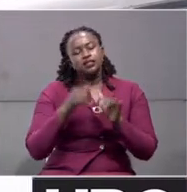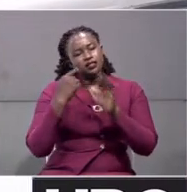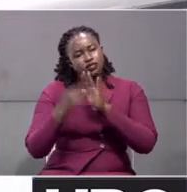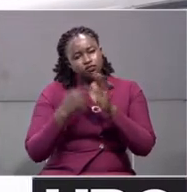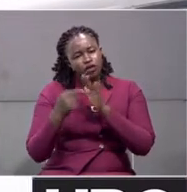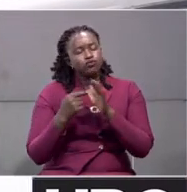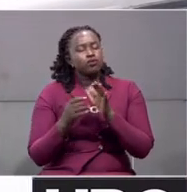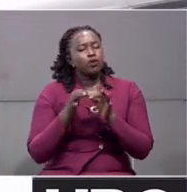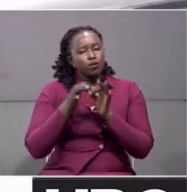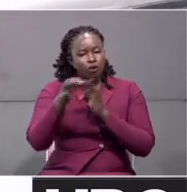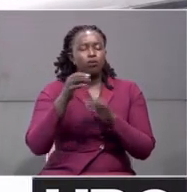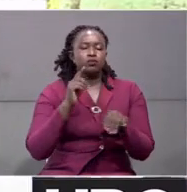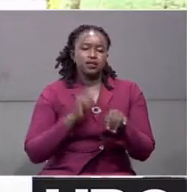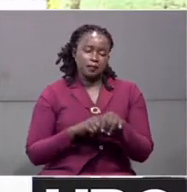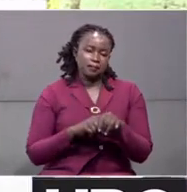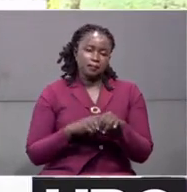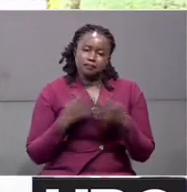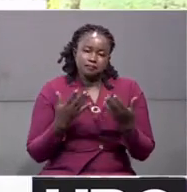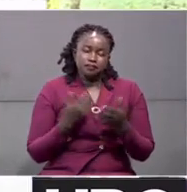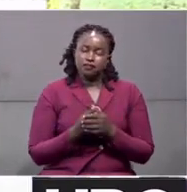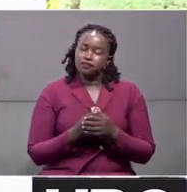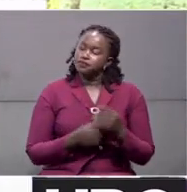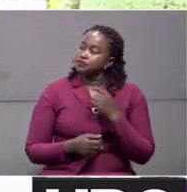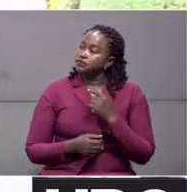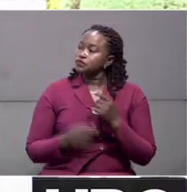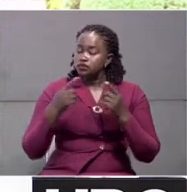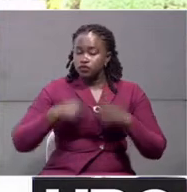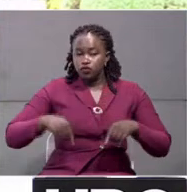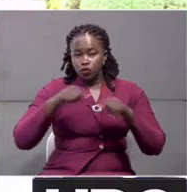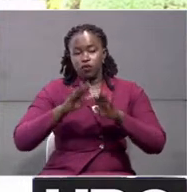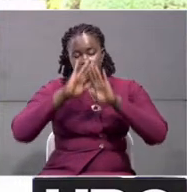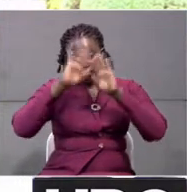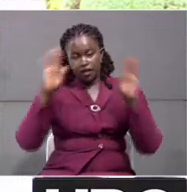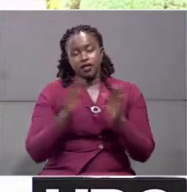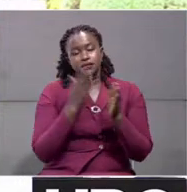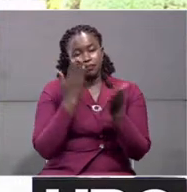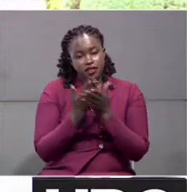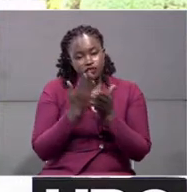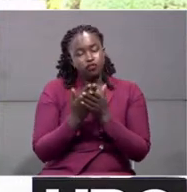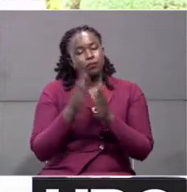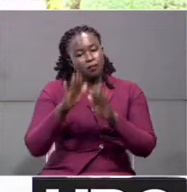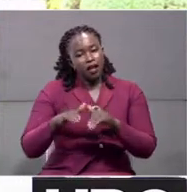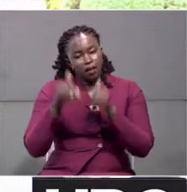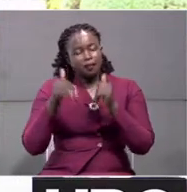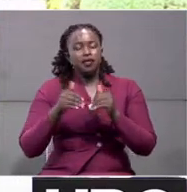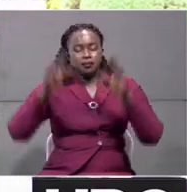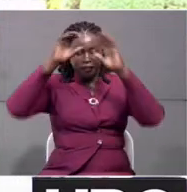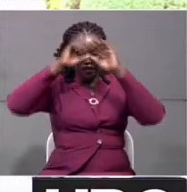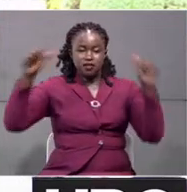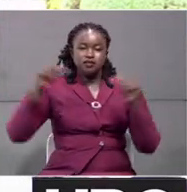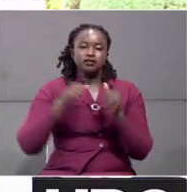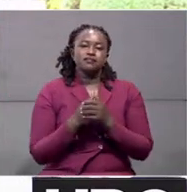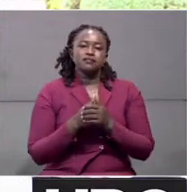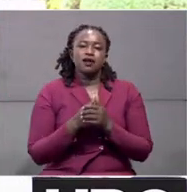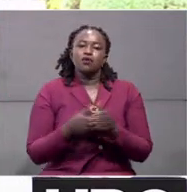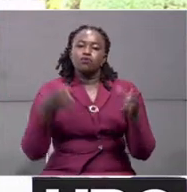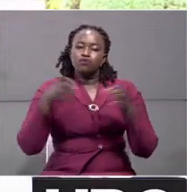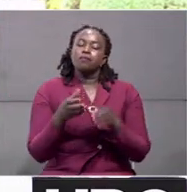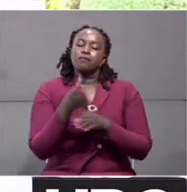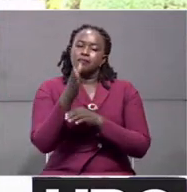for a long time. We clearly petition parliament, president, the